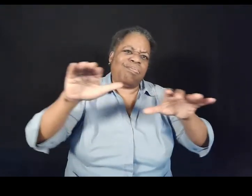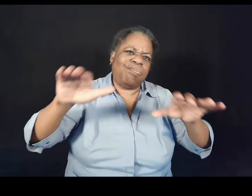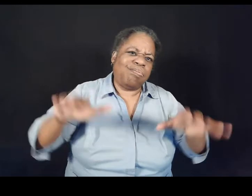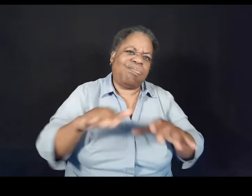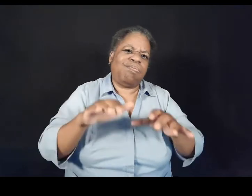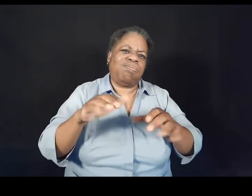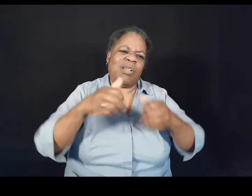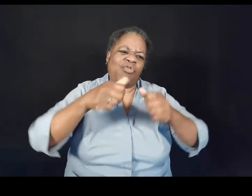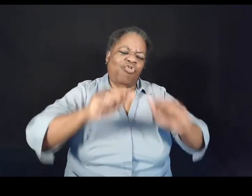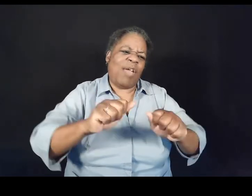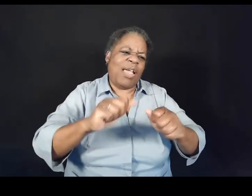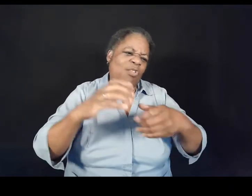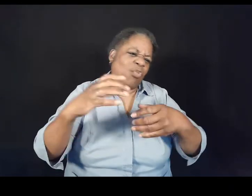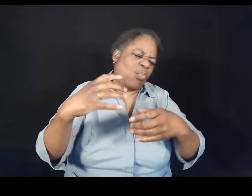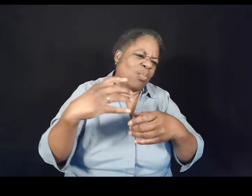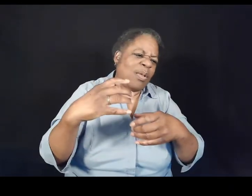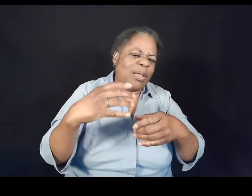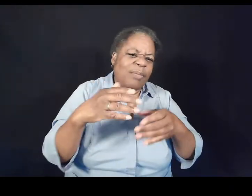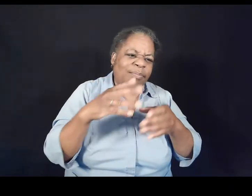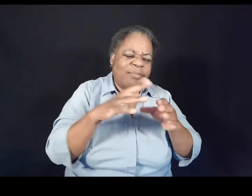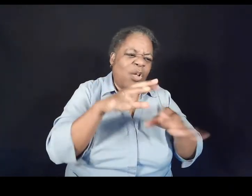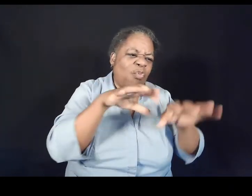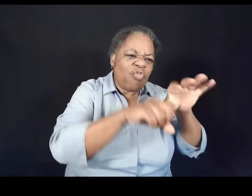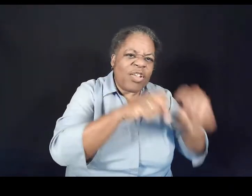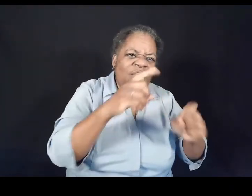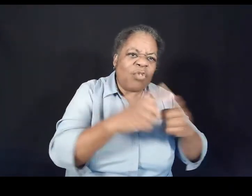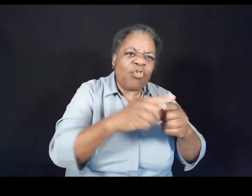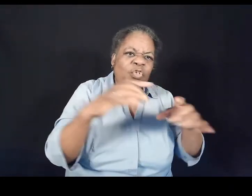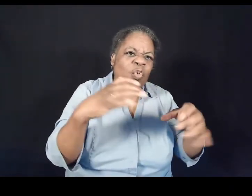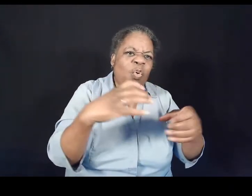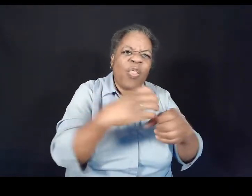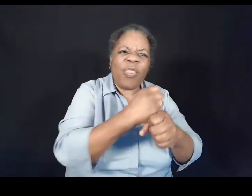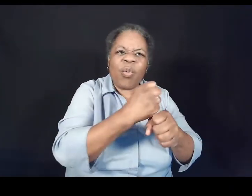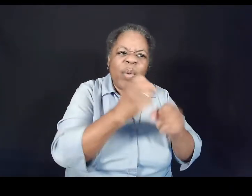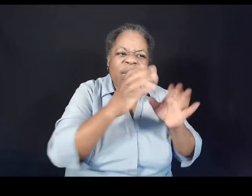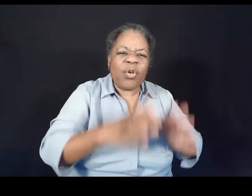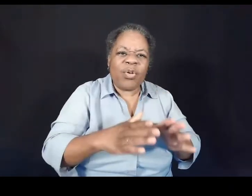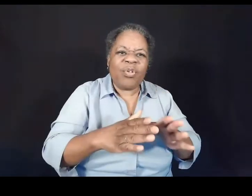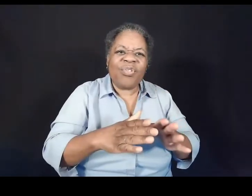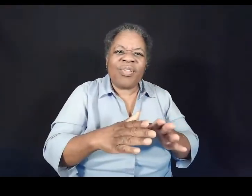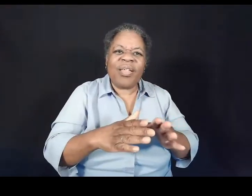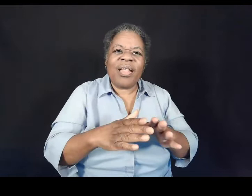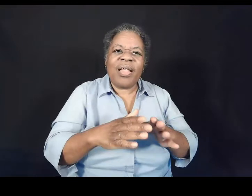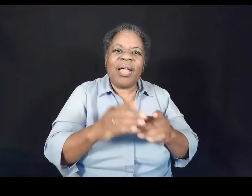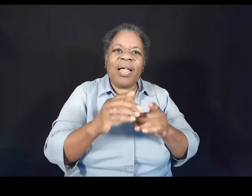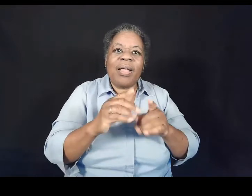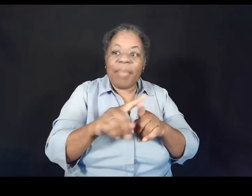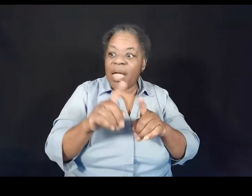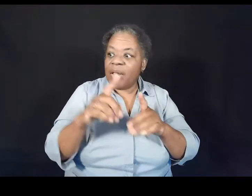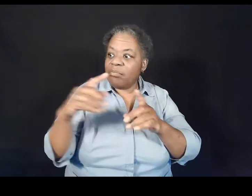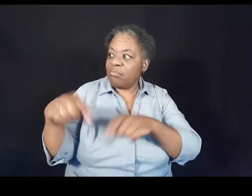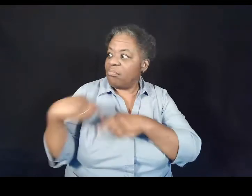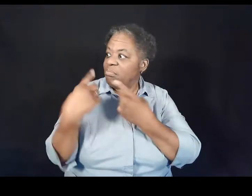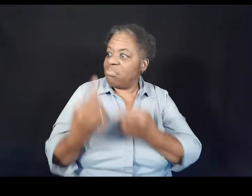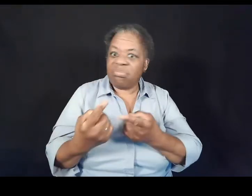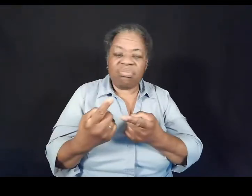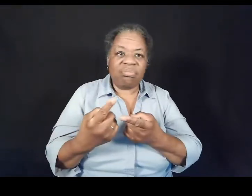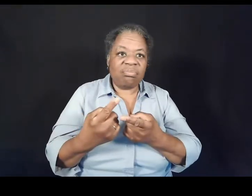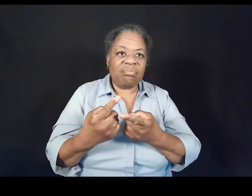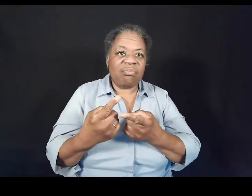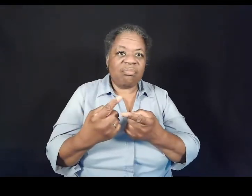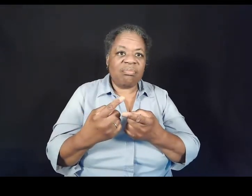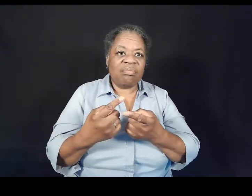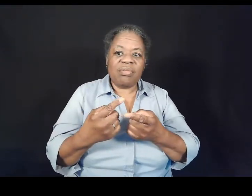didn't have very much to show for it. But meanwhile, along the way, we had accumulated a pretty